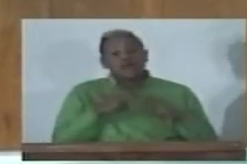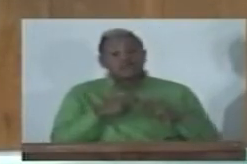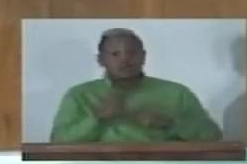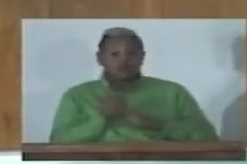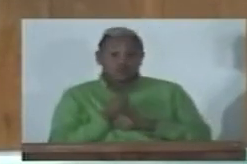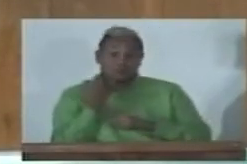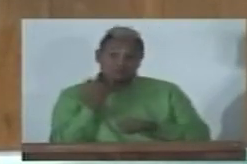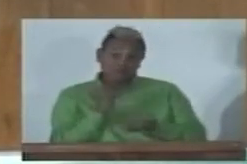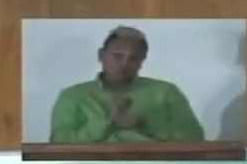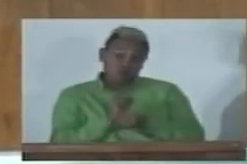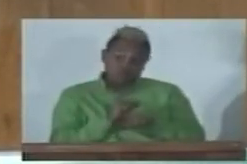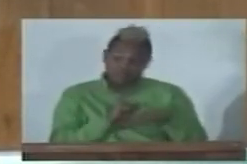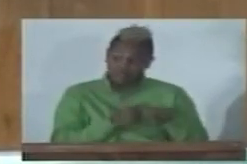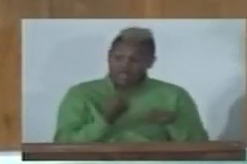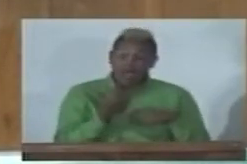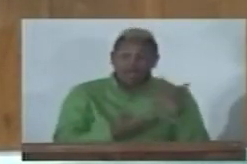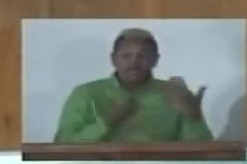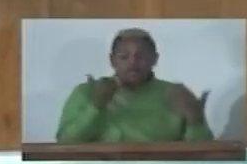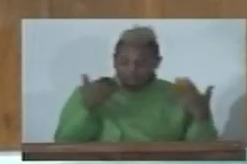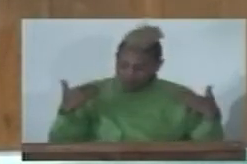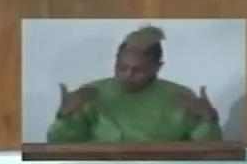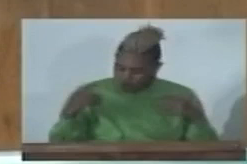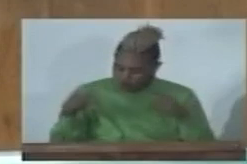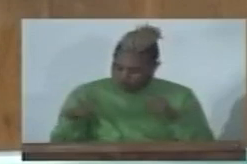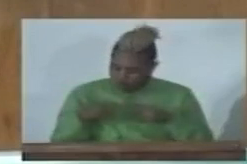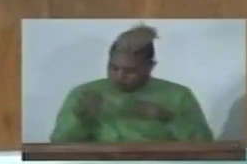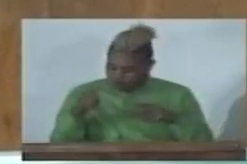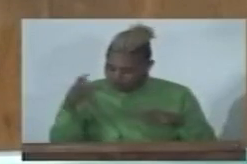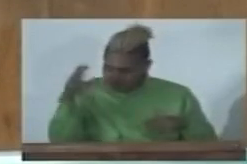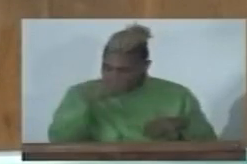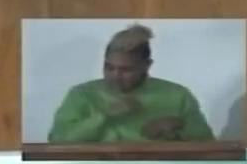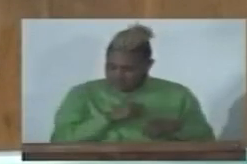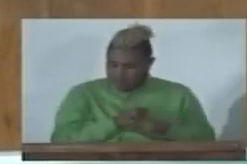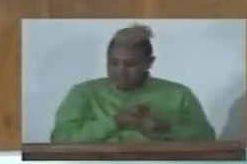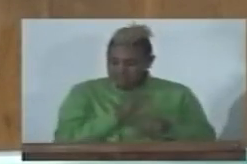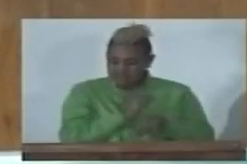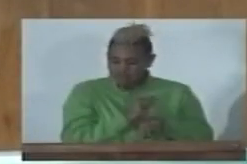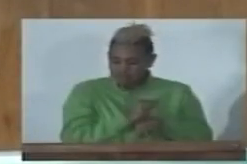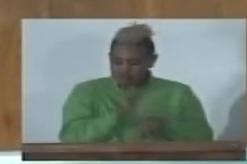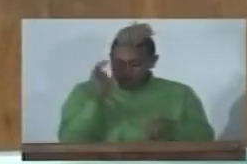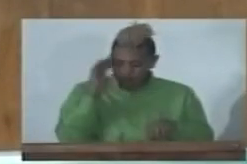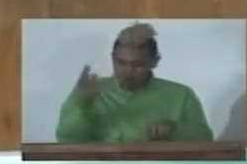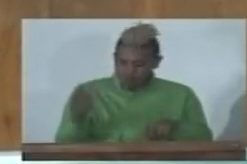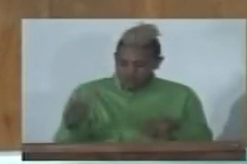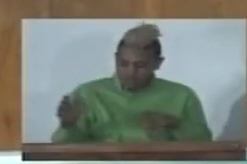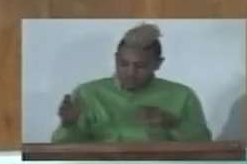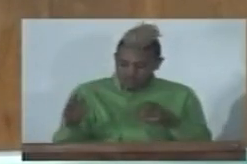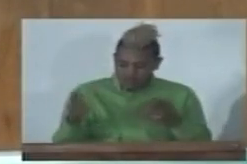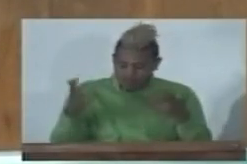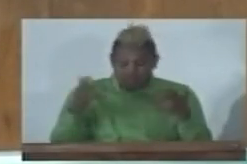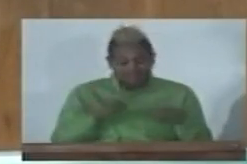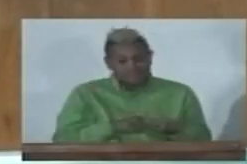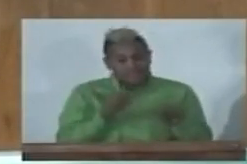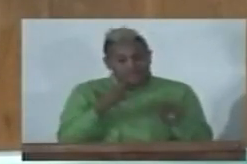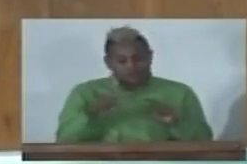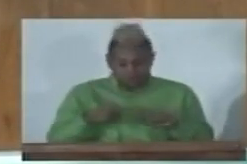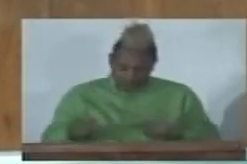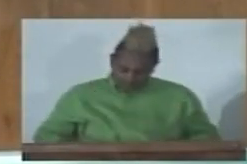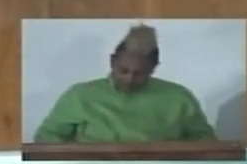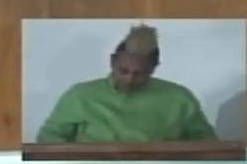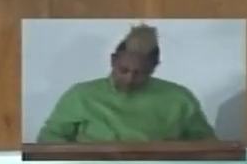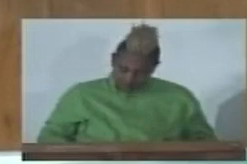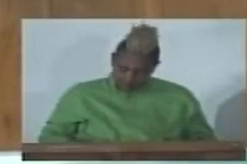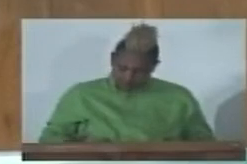if not, when do you estimate that the work will commence, and